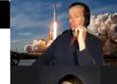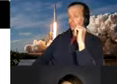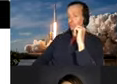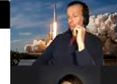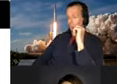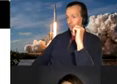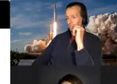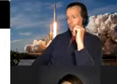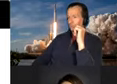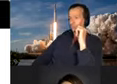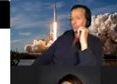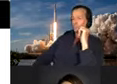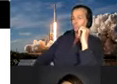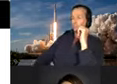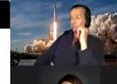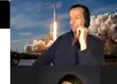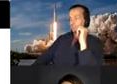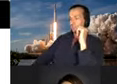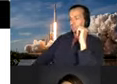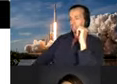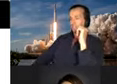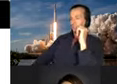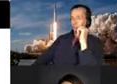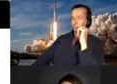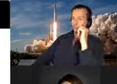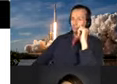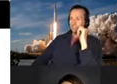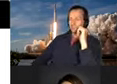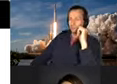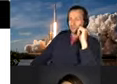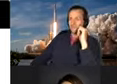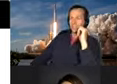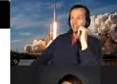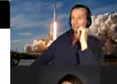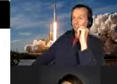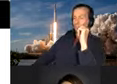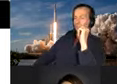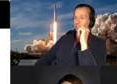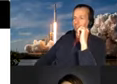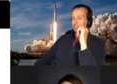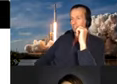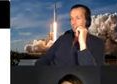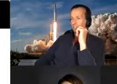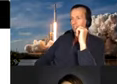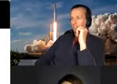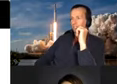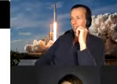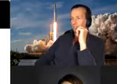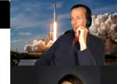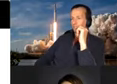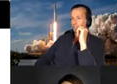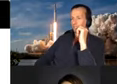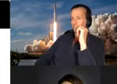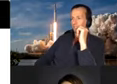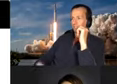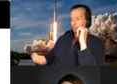say you shouldn't use them. You should use them. So to make it sort of fair to the decision makers, you